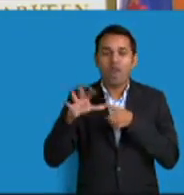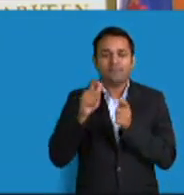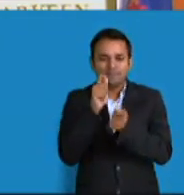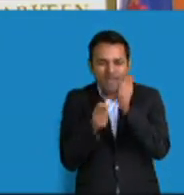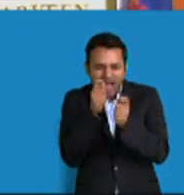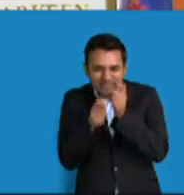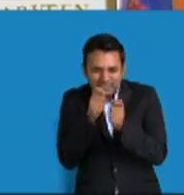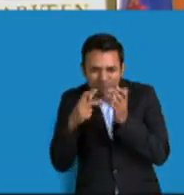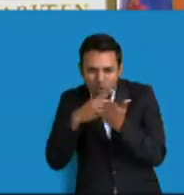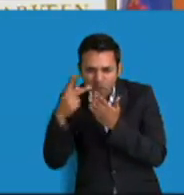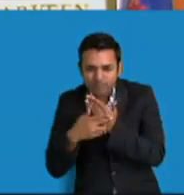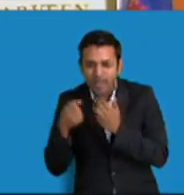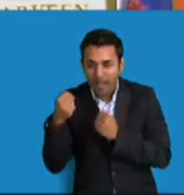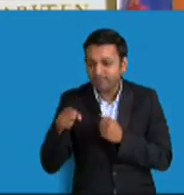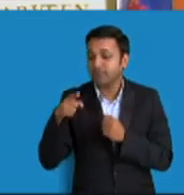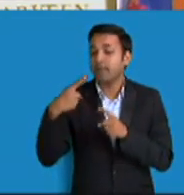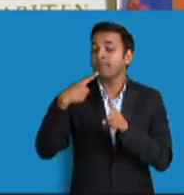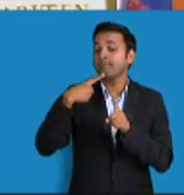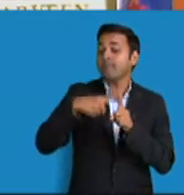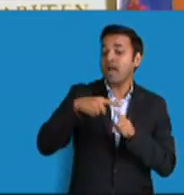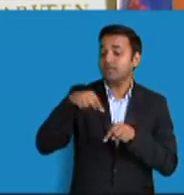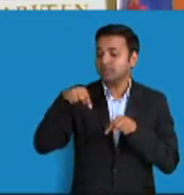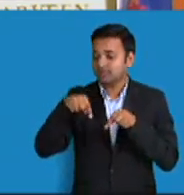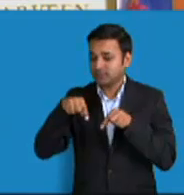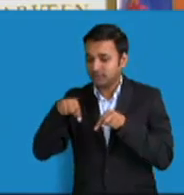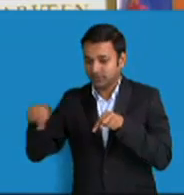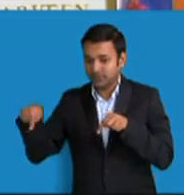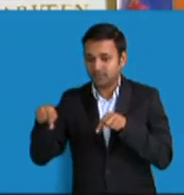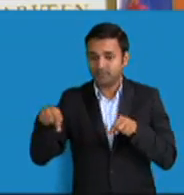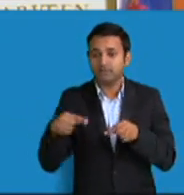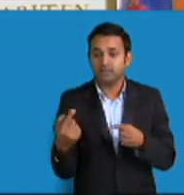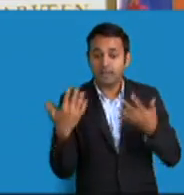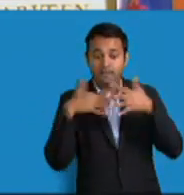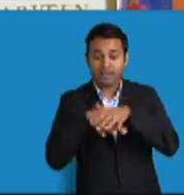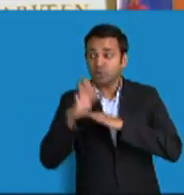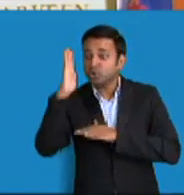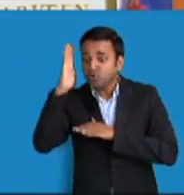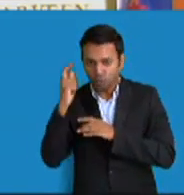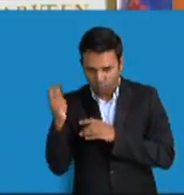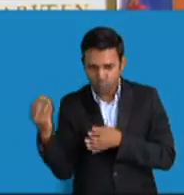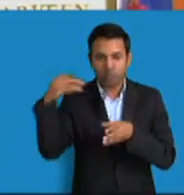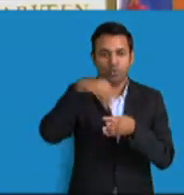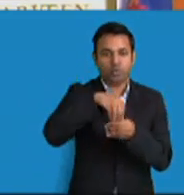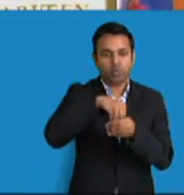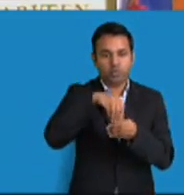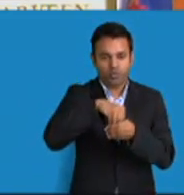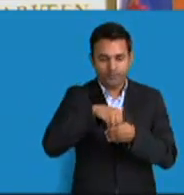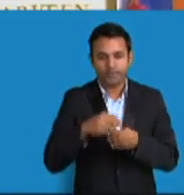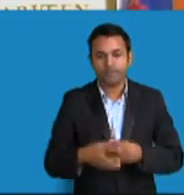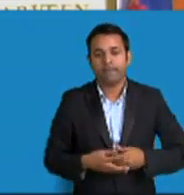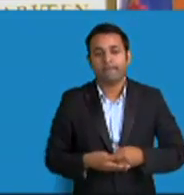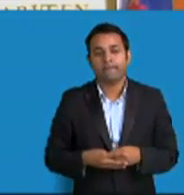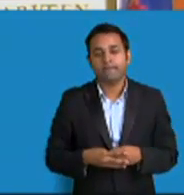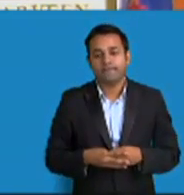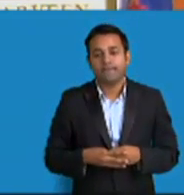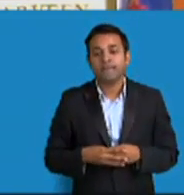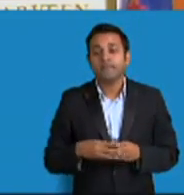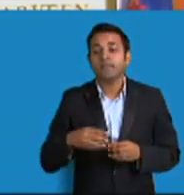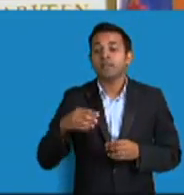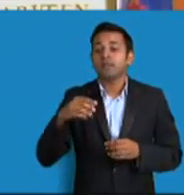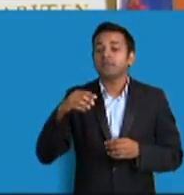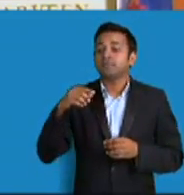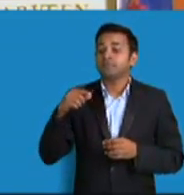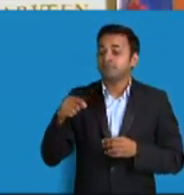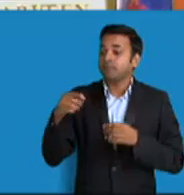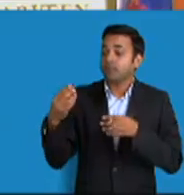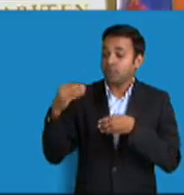this new strategy of improving, the strategy deals with pedagogy, Madam Speaker. Pedagogy means the knowledge and